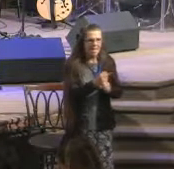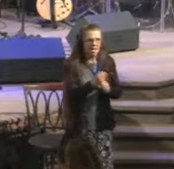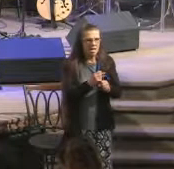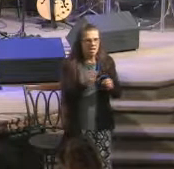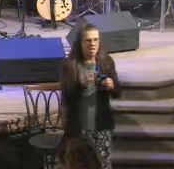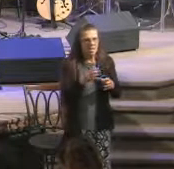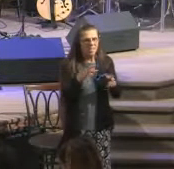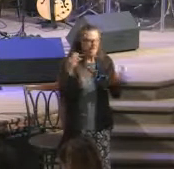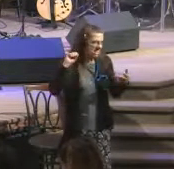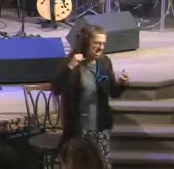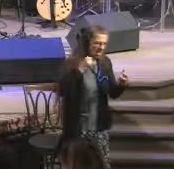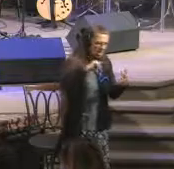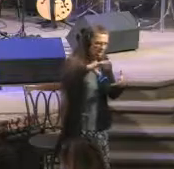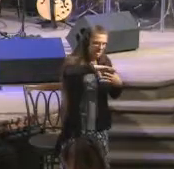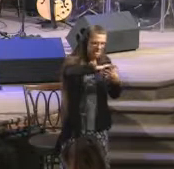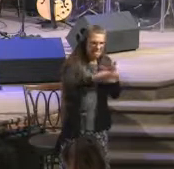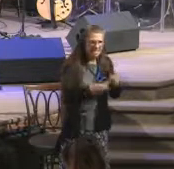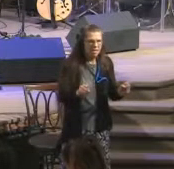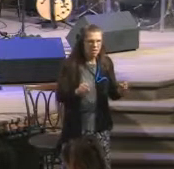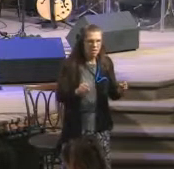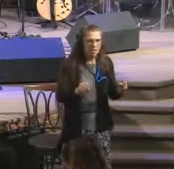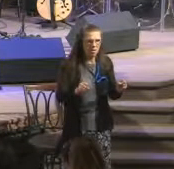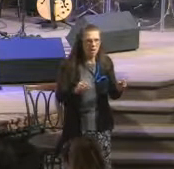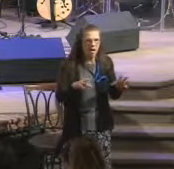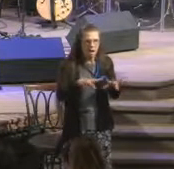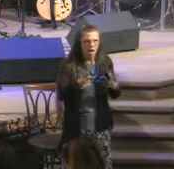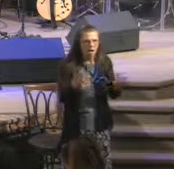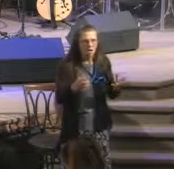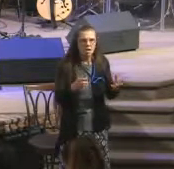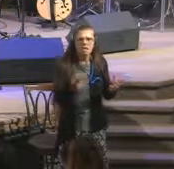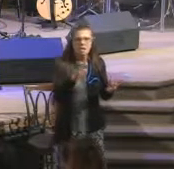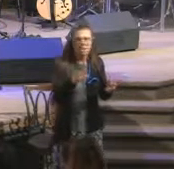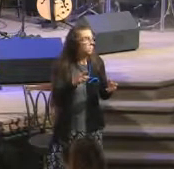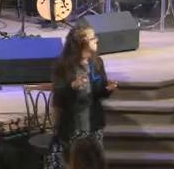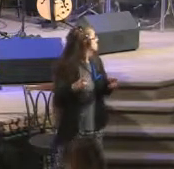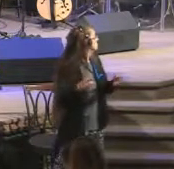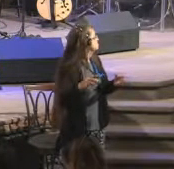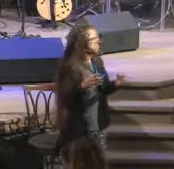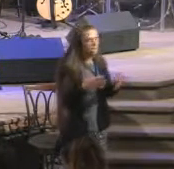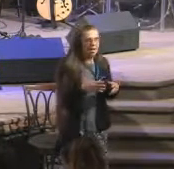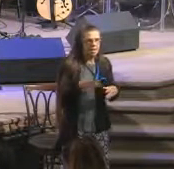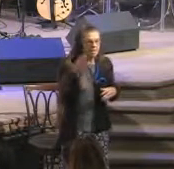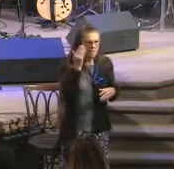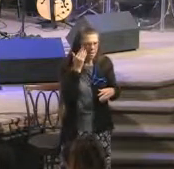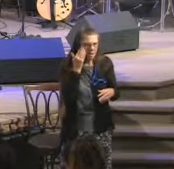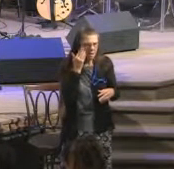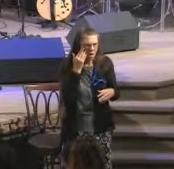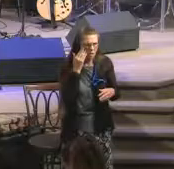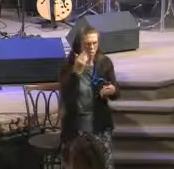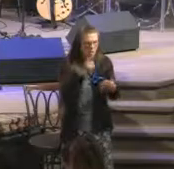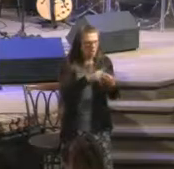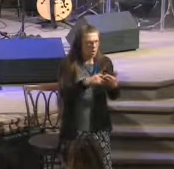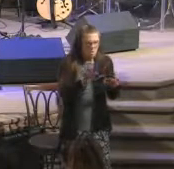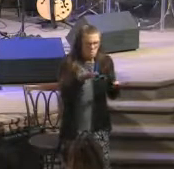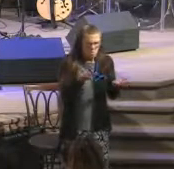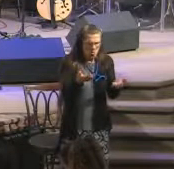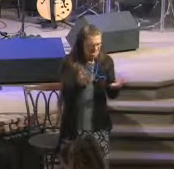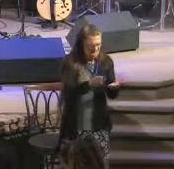land. Your priests have violated my instructions and defiled my holy things. They make no distinction between what is